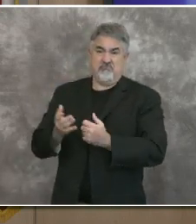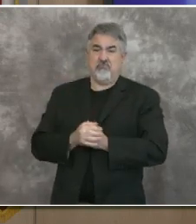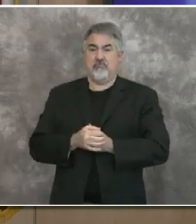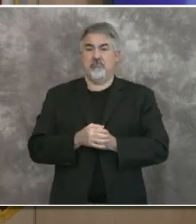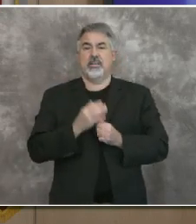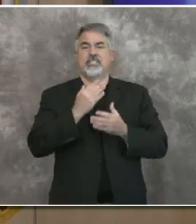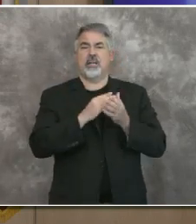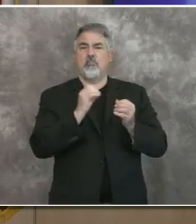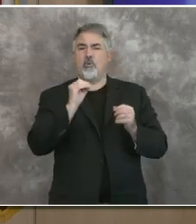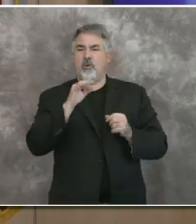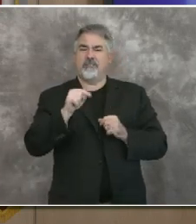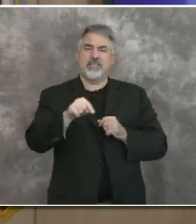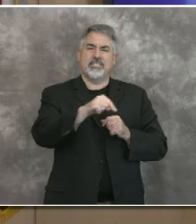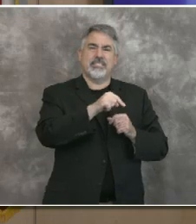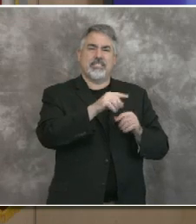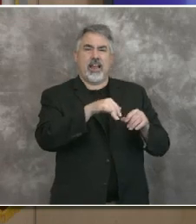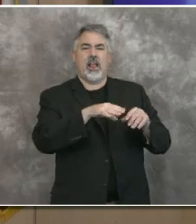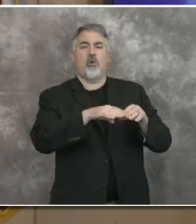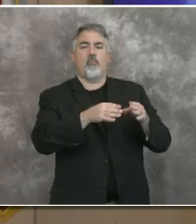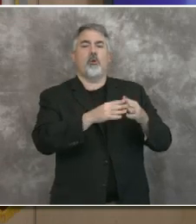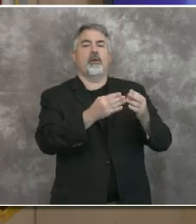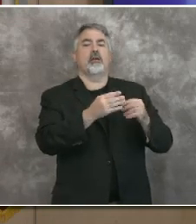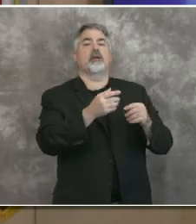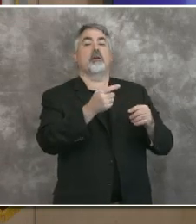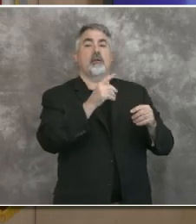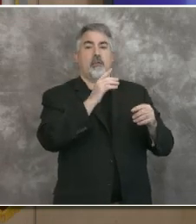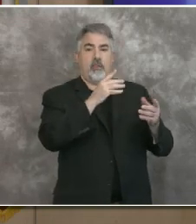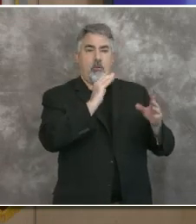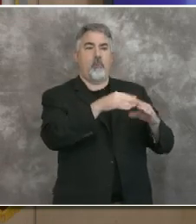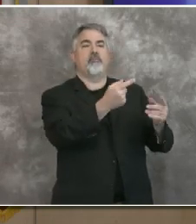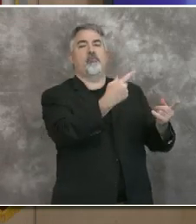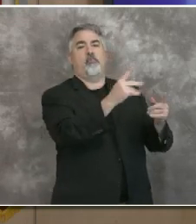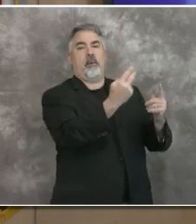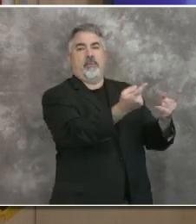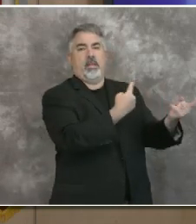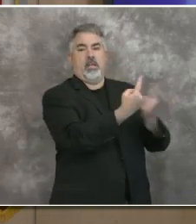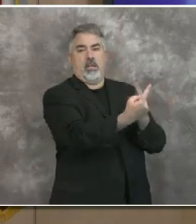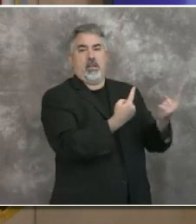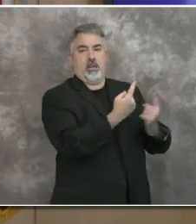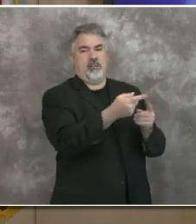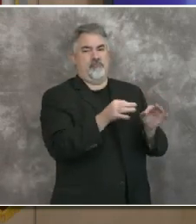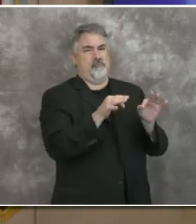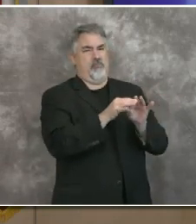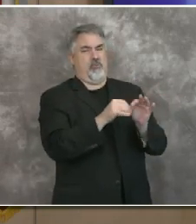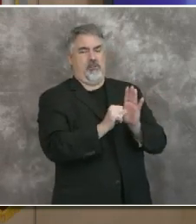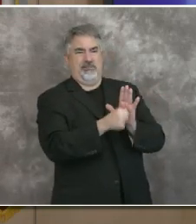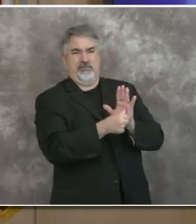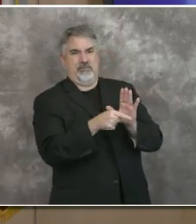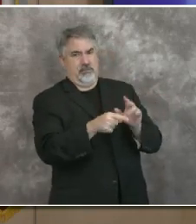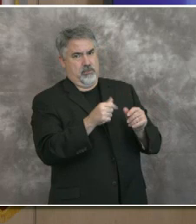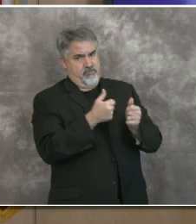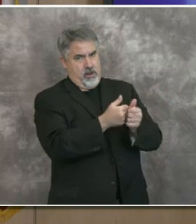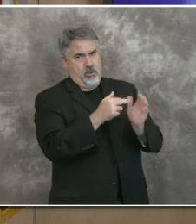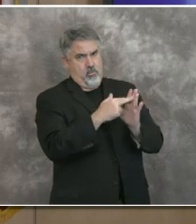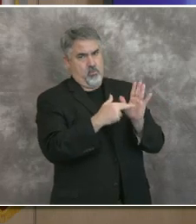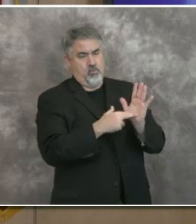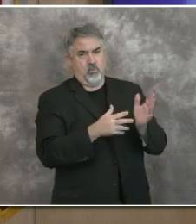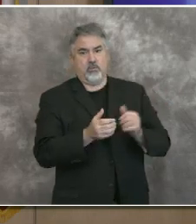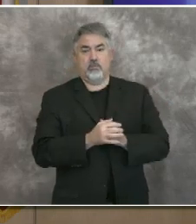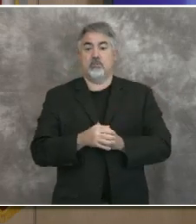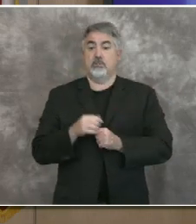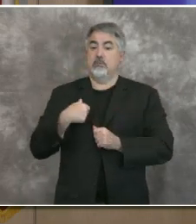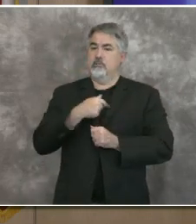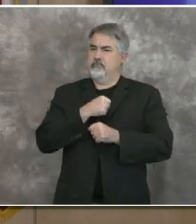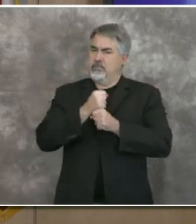public is an important step in our recovery, and we are looking forward to that. I urge everyone to make sure